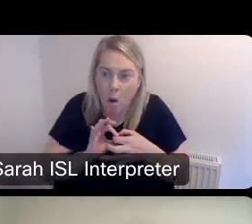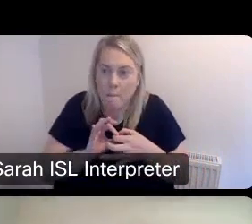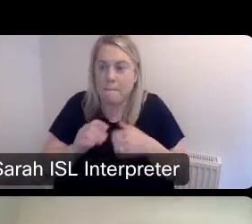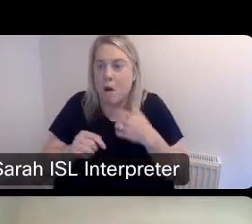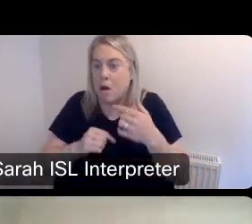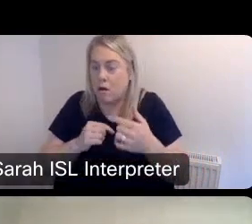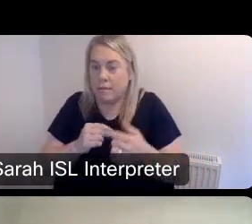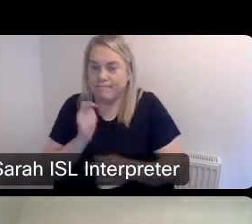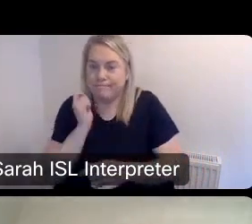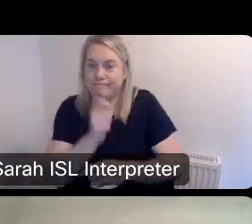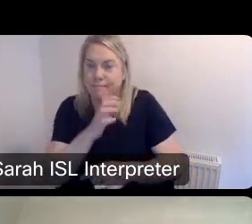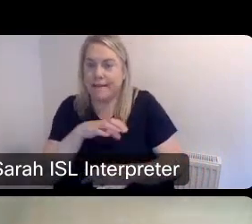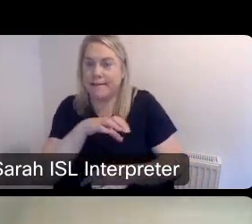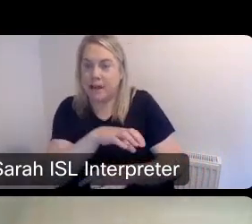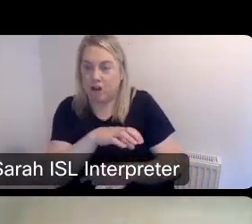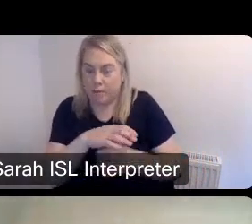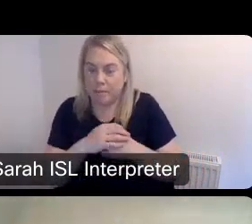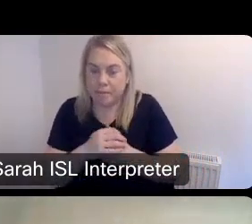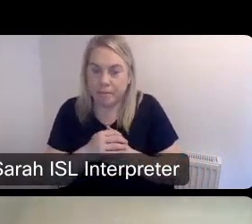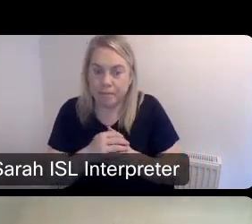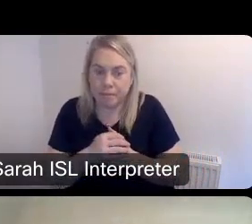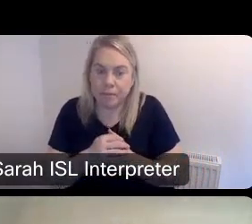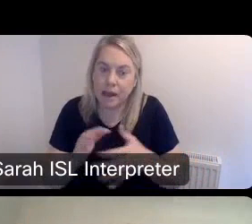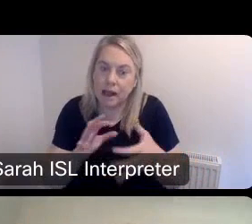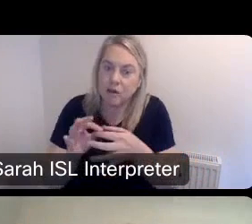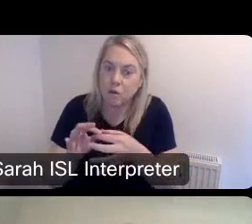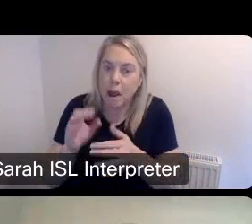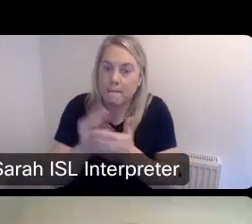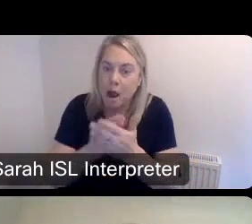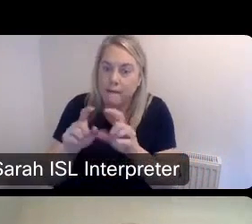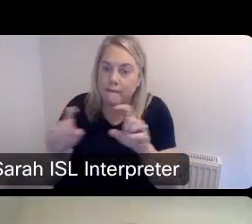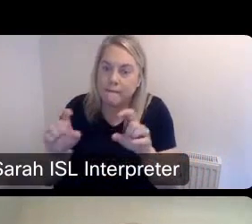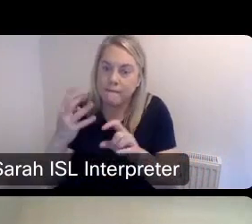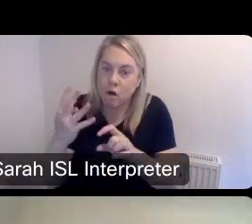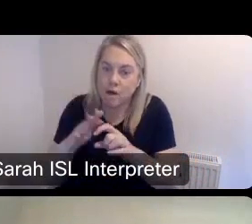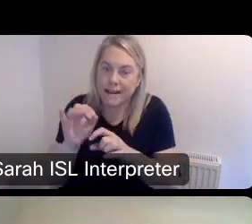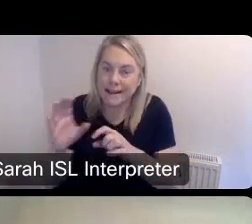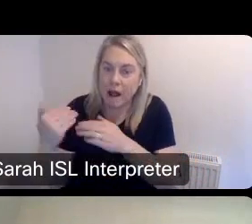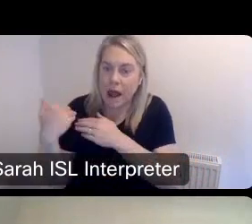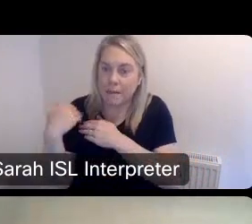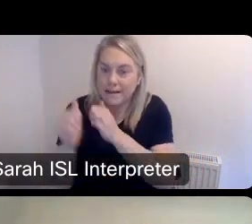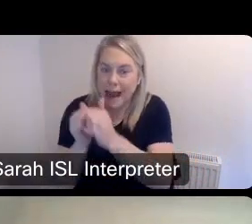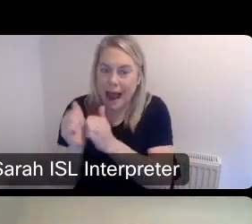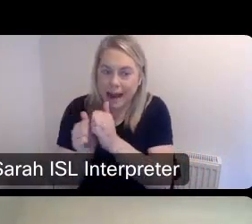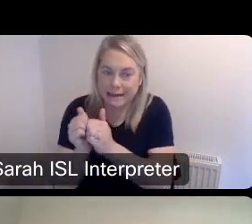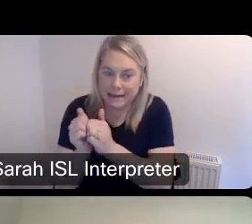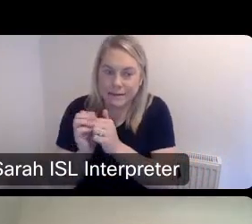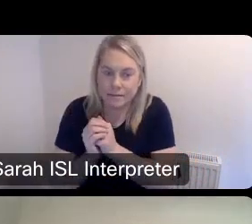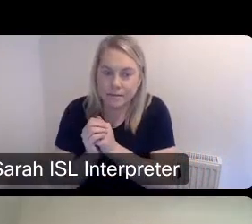does introduce amendments to Part 4 of the Civil Liability Amendment Act 2017, which obviously